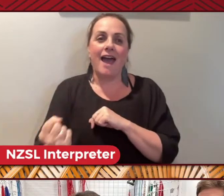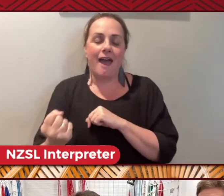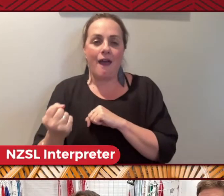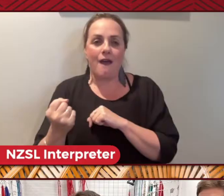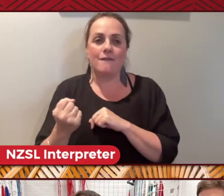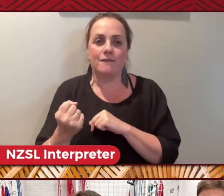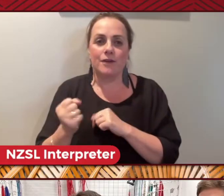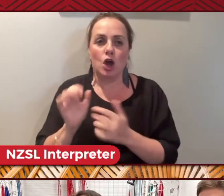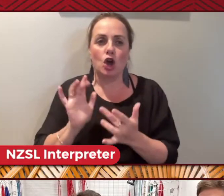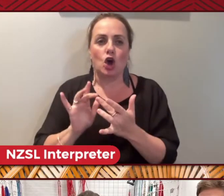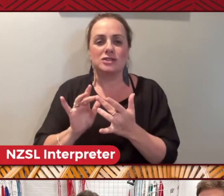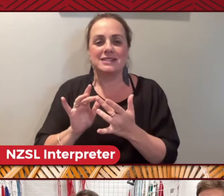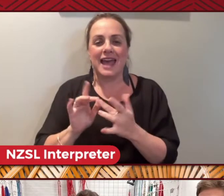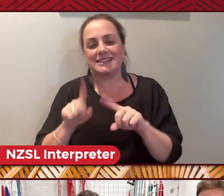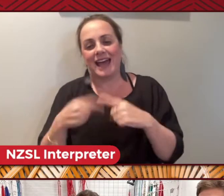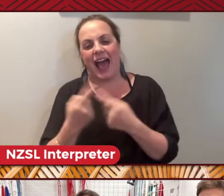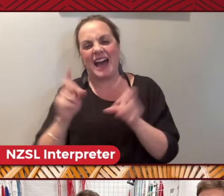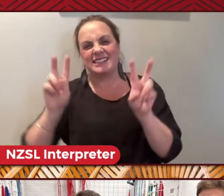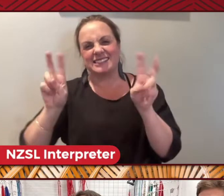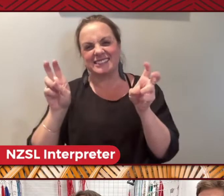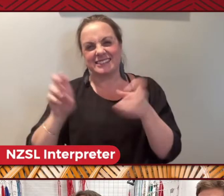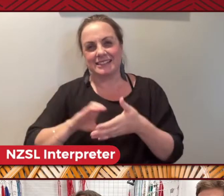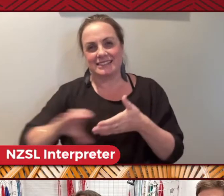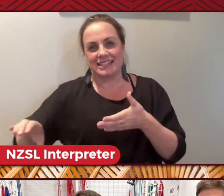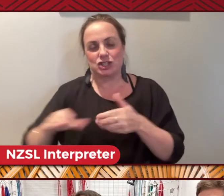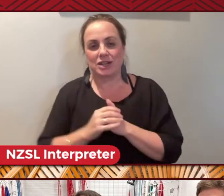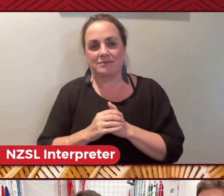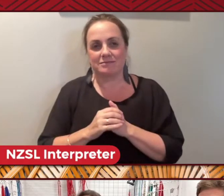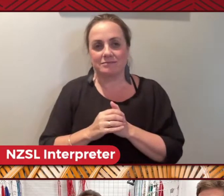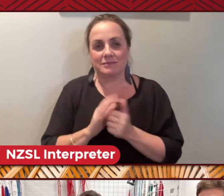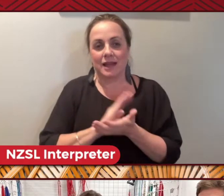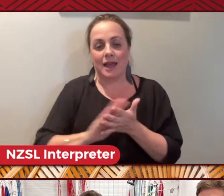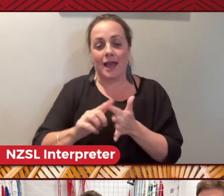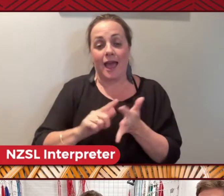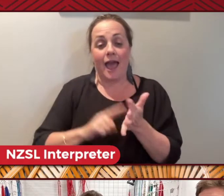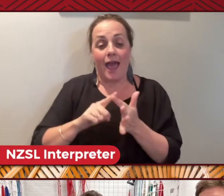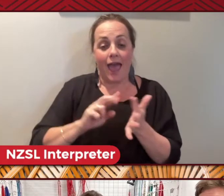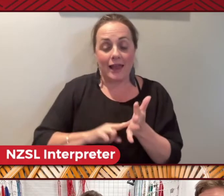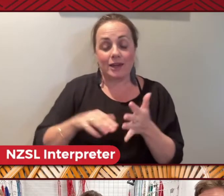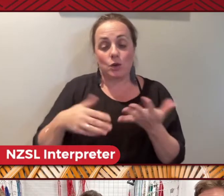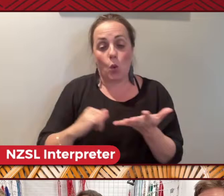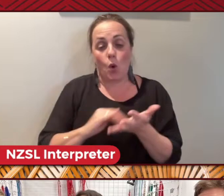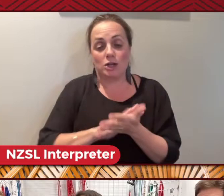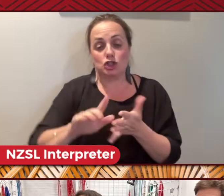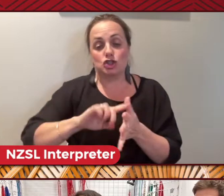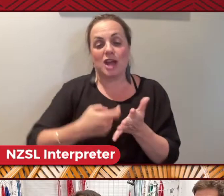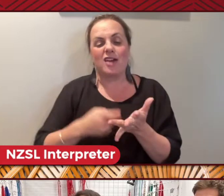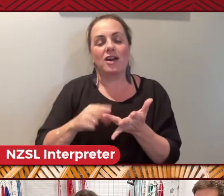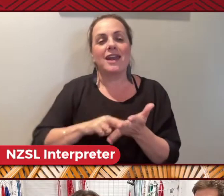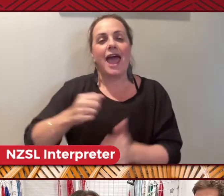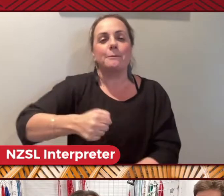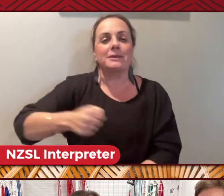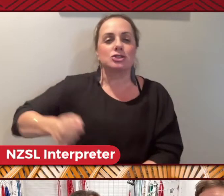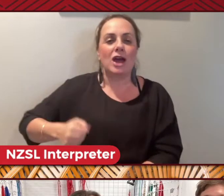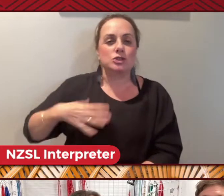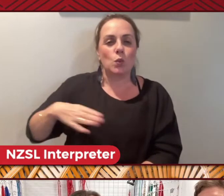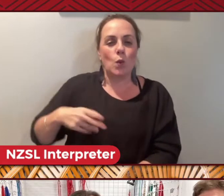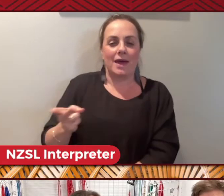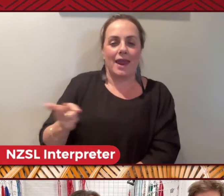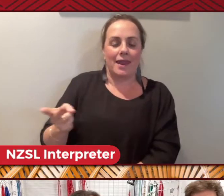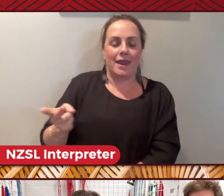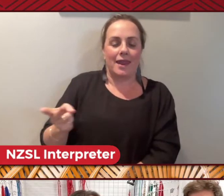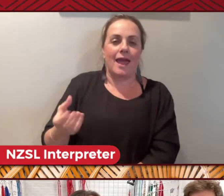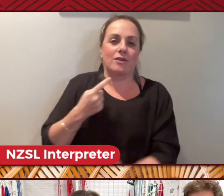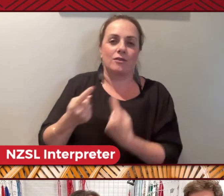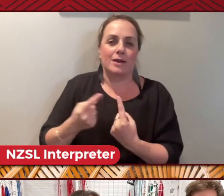website, contact us. Yep. Helen and Sharon, our admin team, then, got all the info. Yep, Rotorua